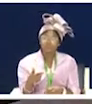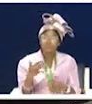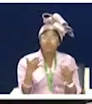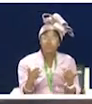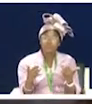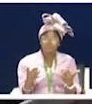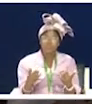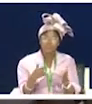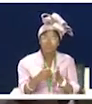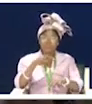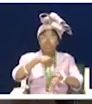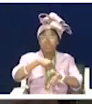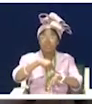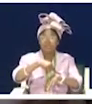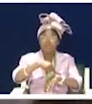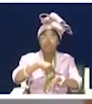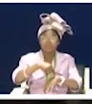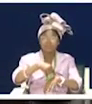Now it is time